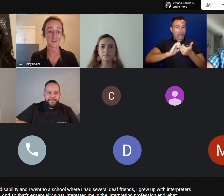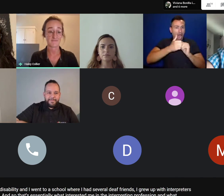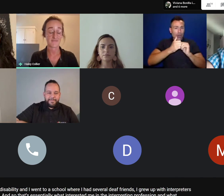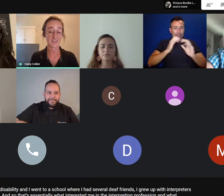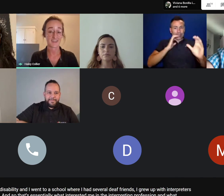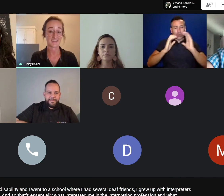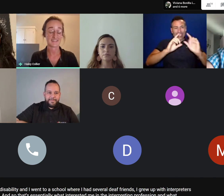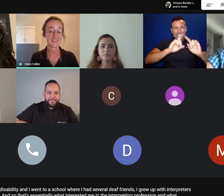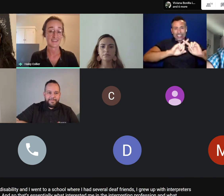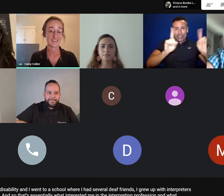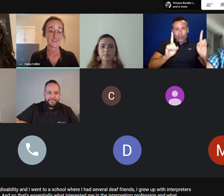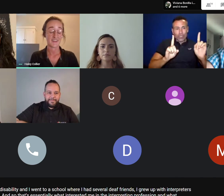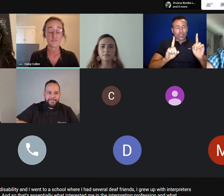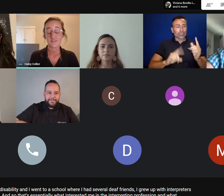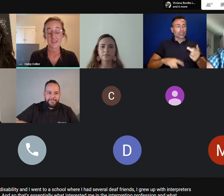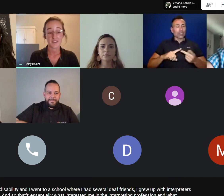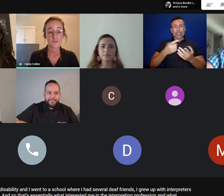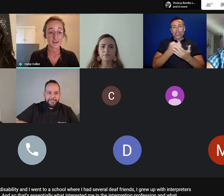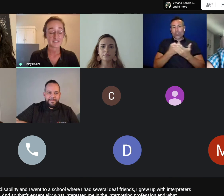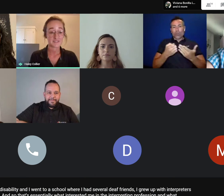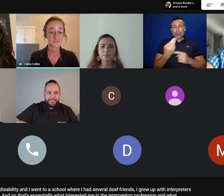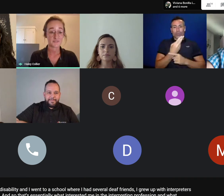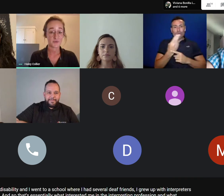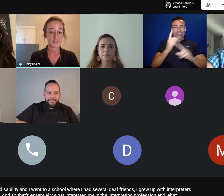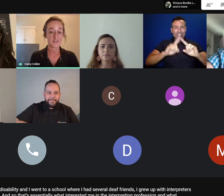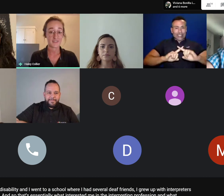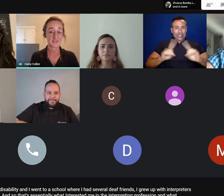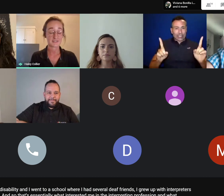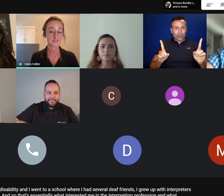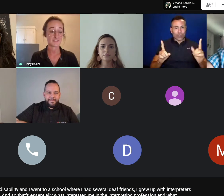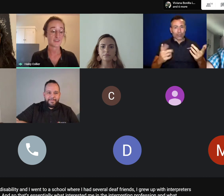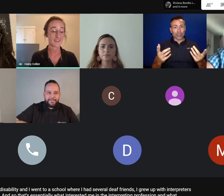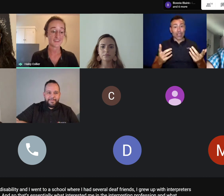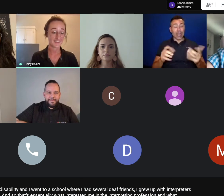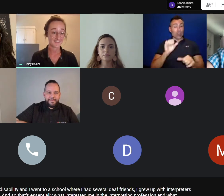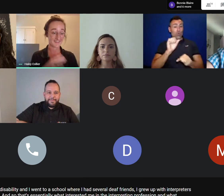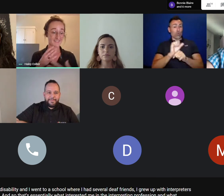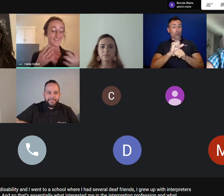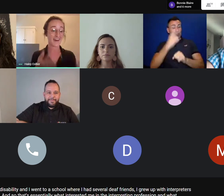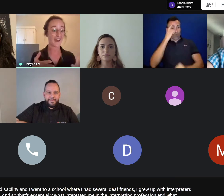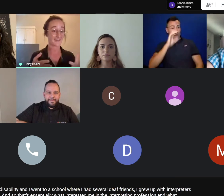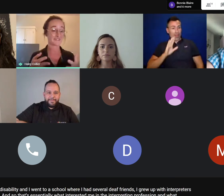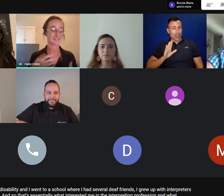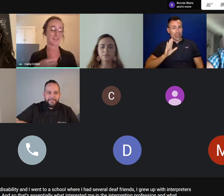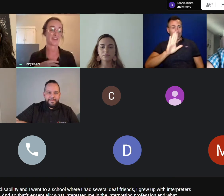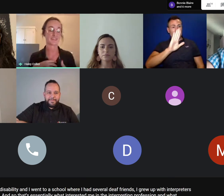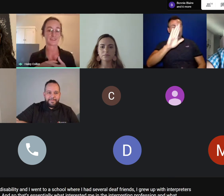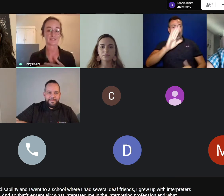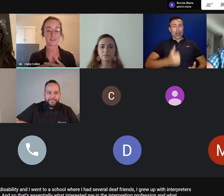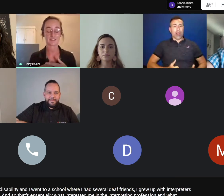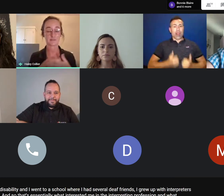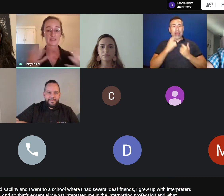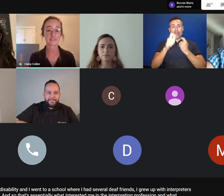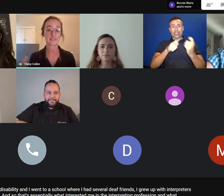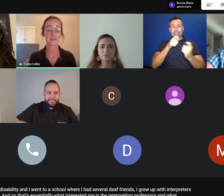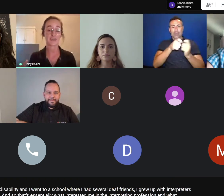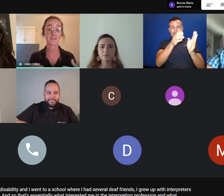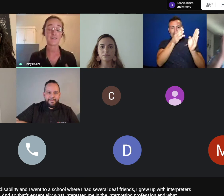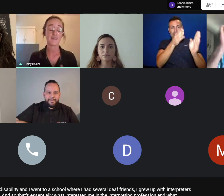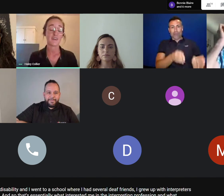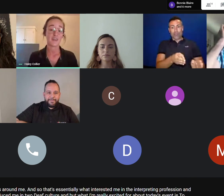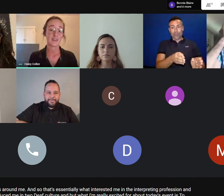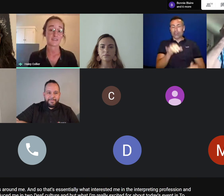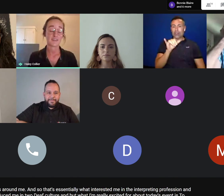tools, and it works for their specific lives. And I think that's such an